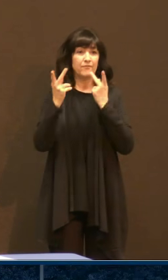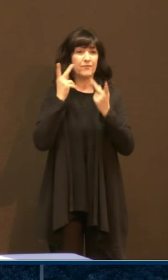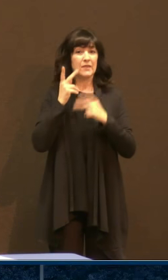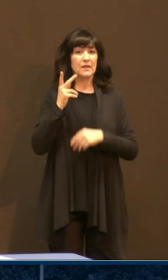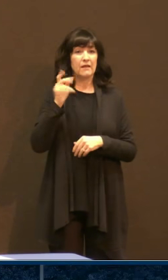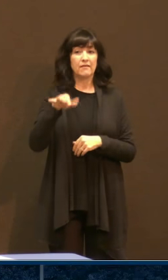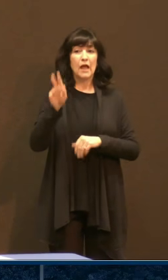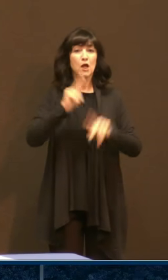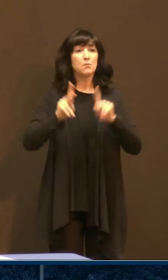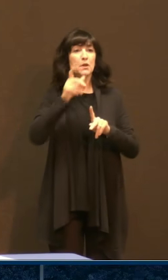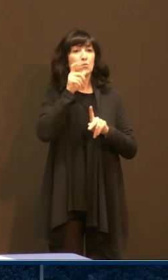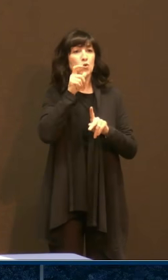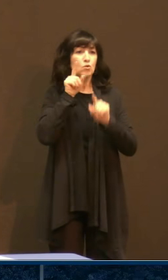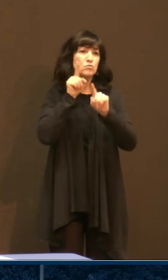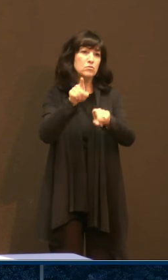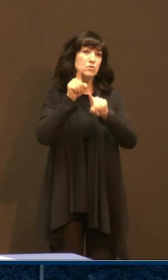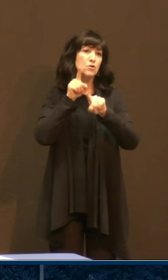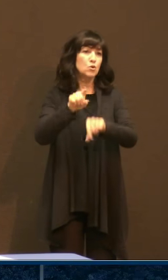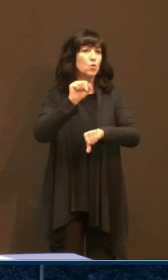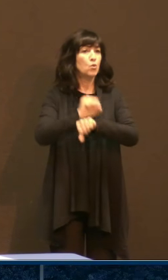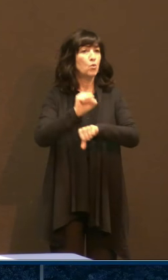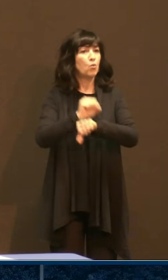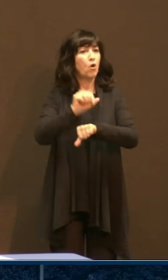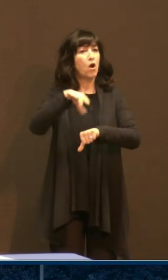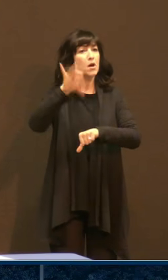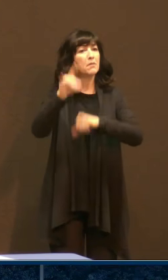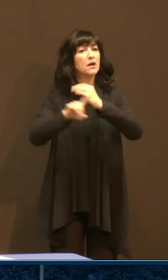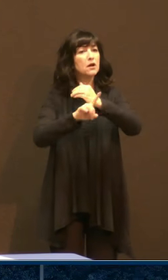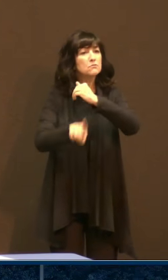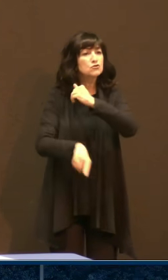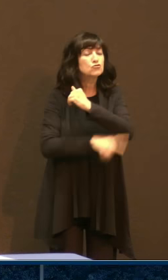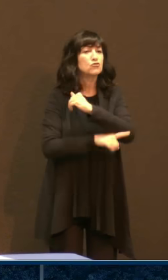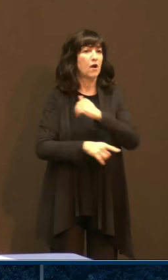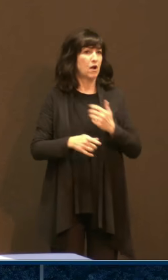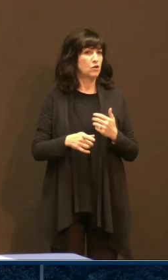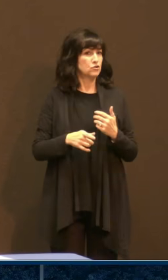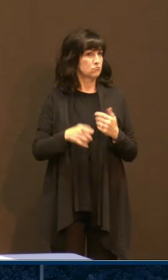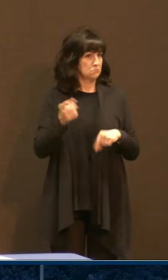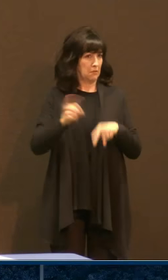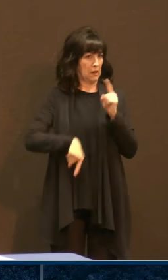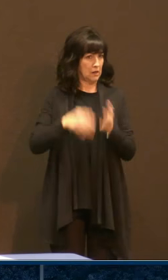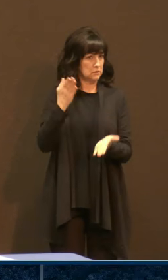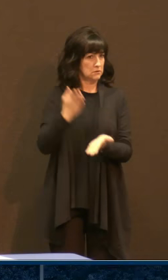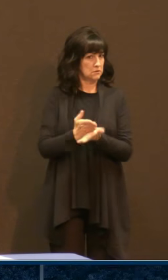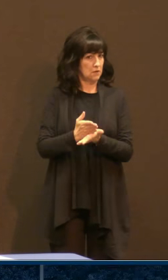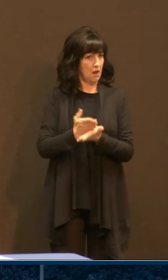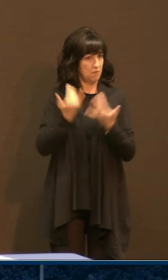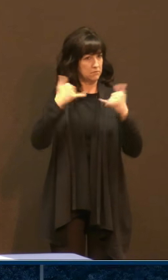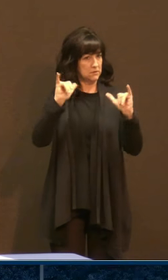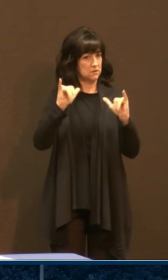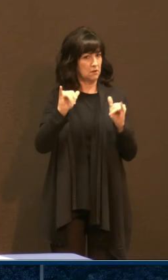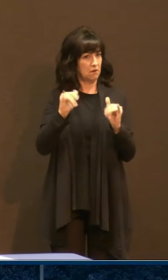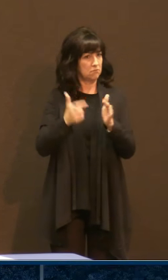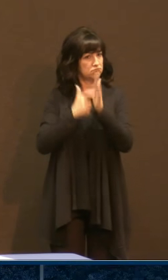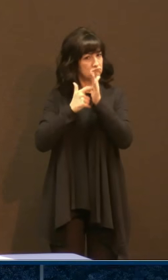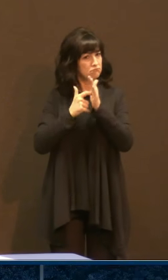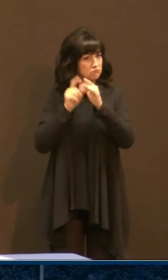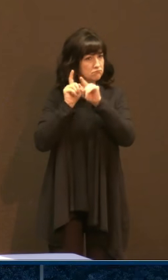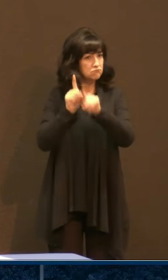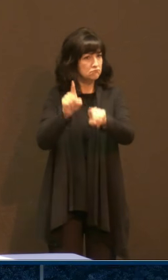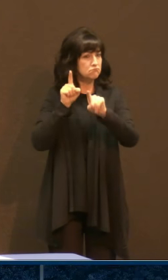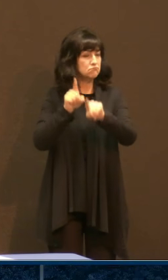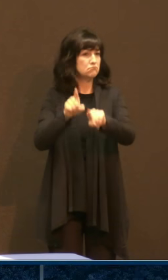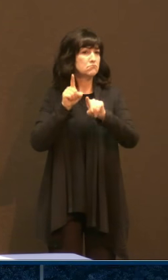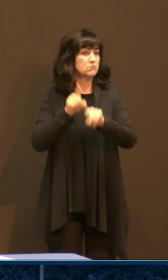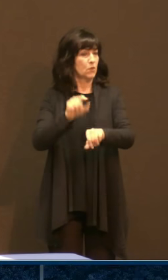the trash and recyclables at the curb, and I think of everybody else that has to be in their post